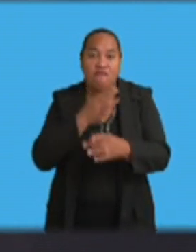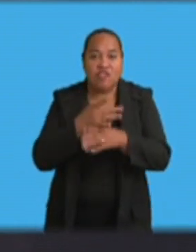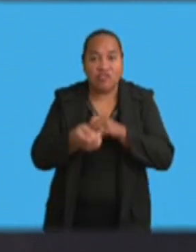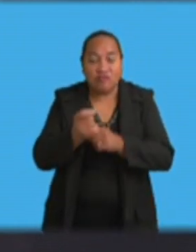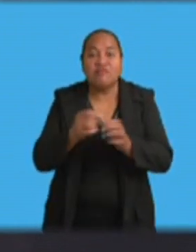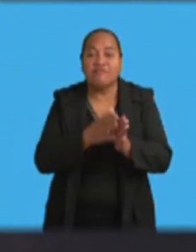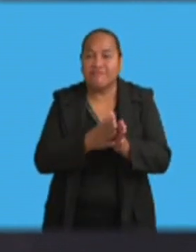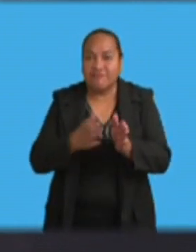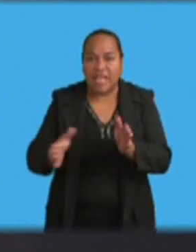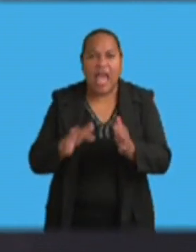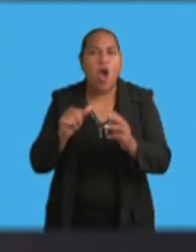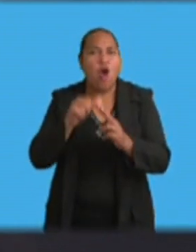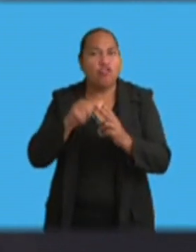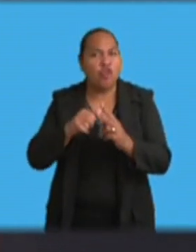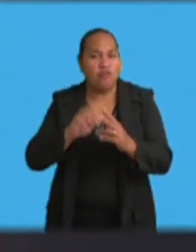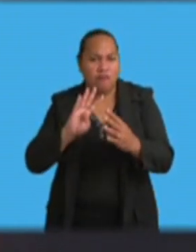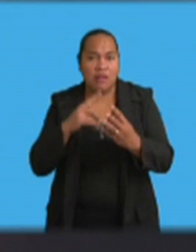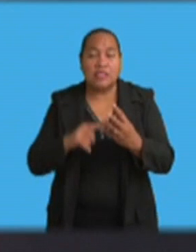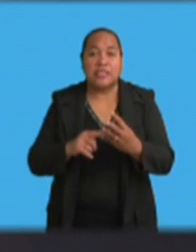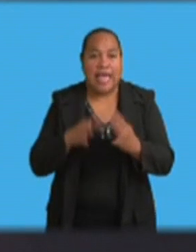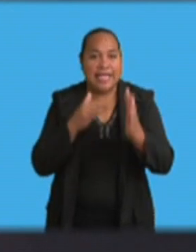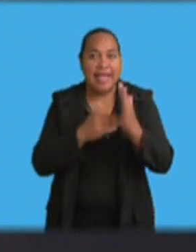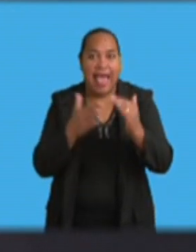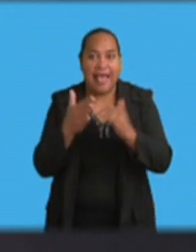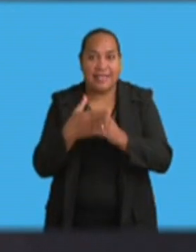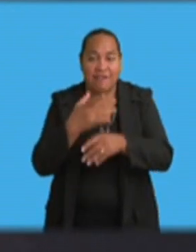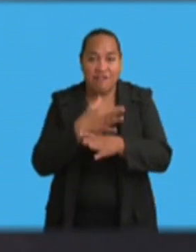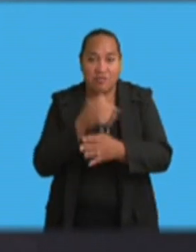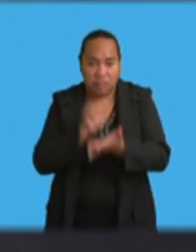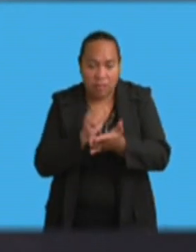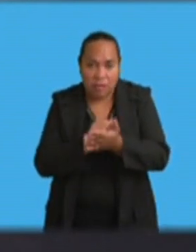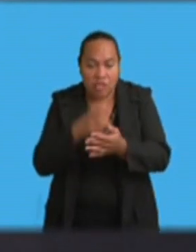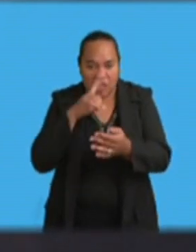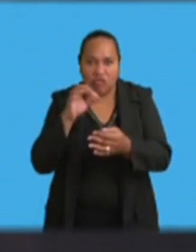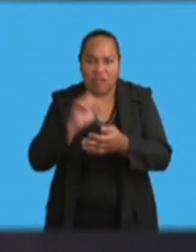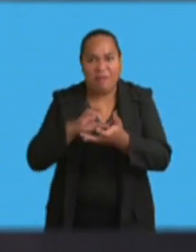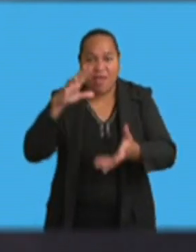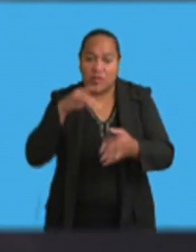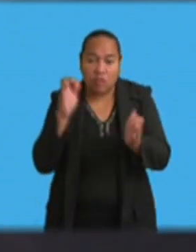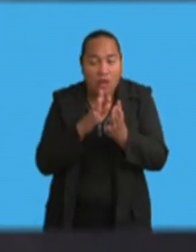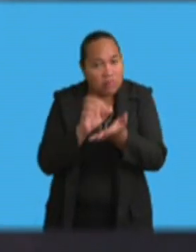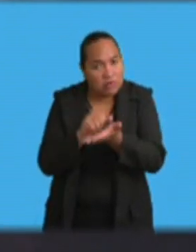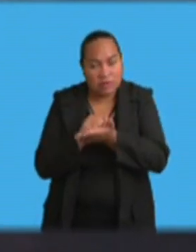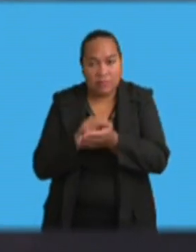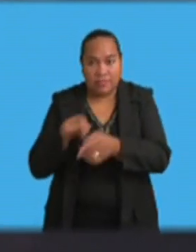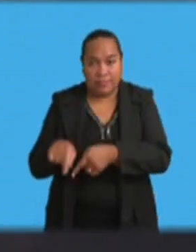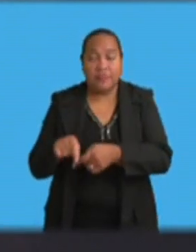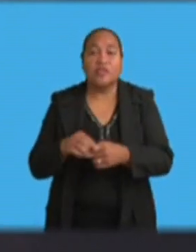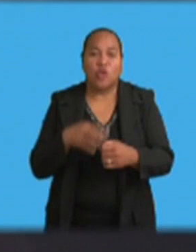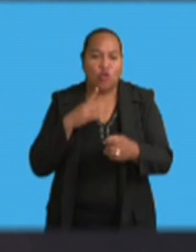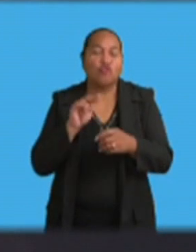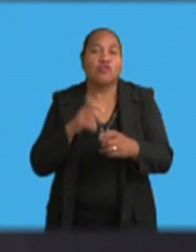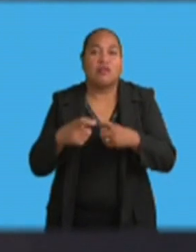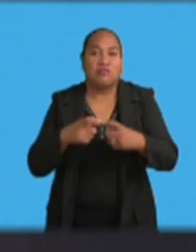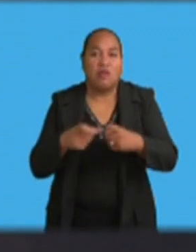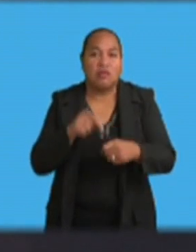that are aimed at ensuring sustainability. Species that are protected through these management options include